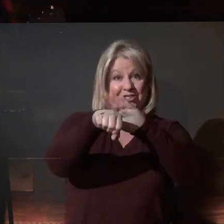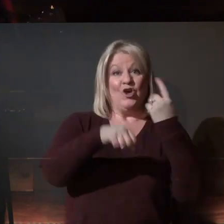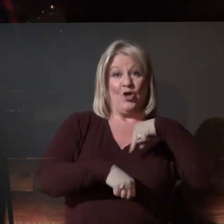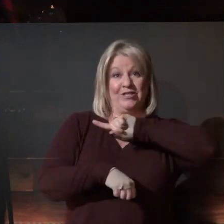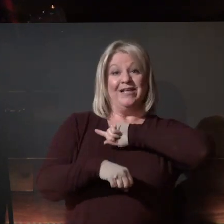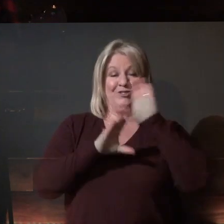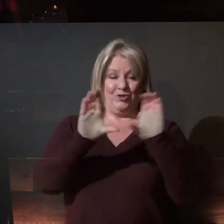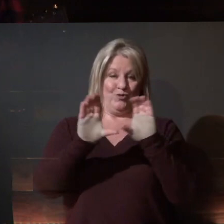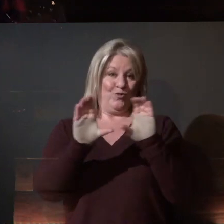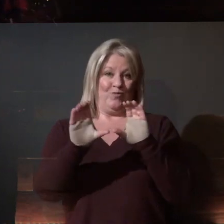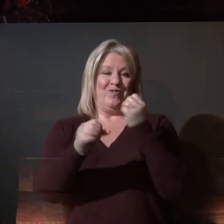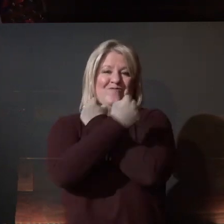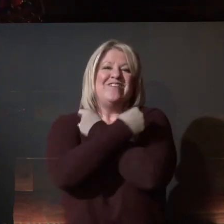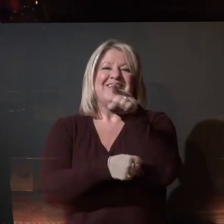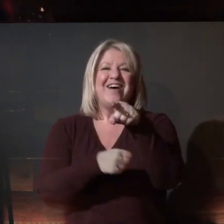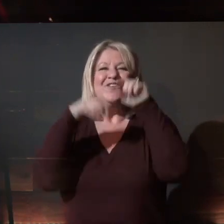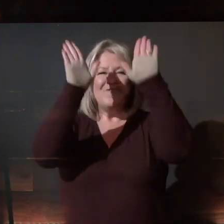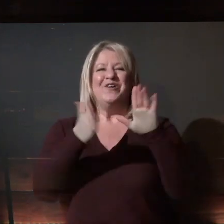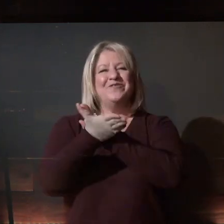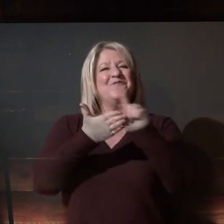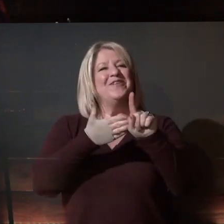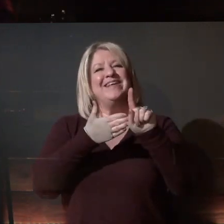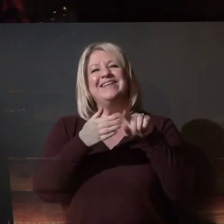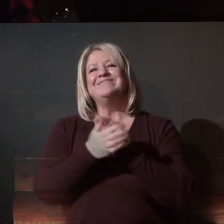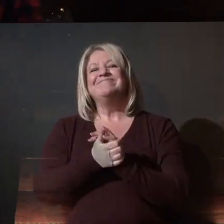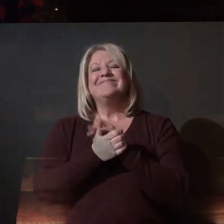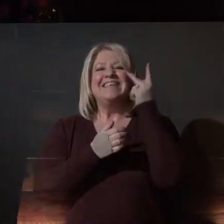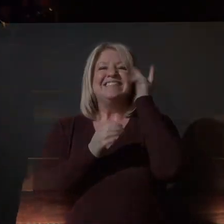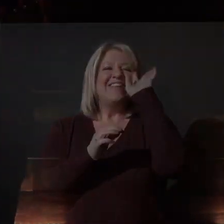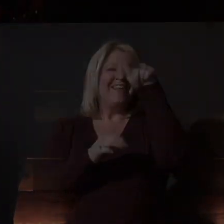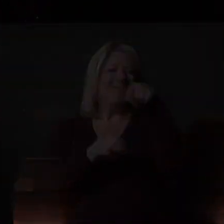We love You. Have a great week. See you next Sunday. Adios.